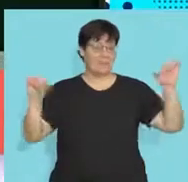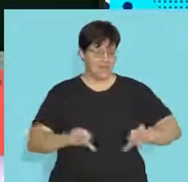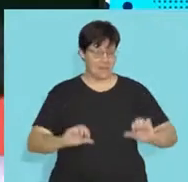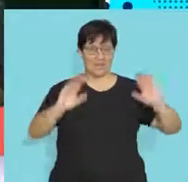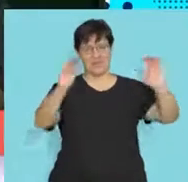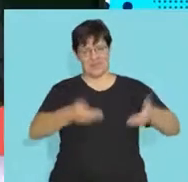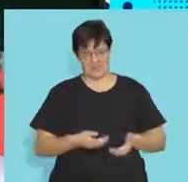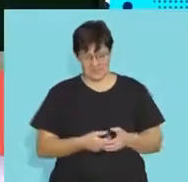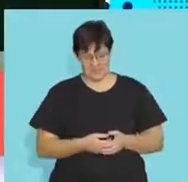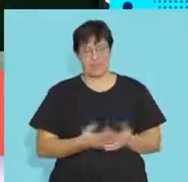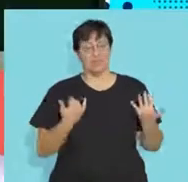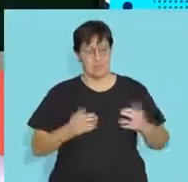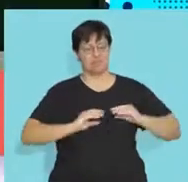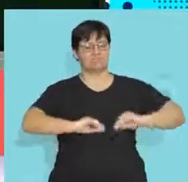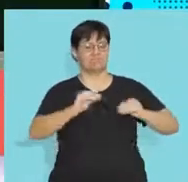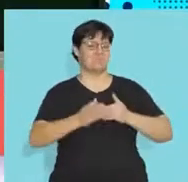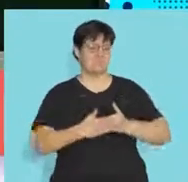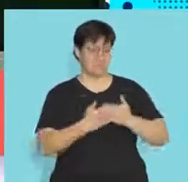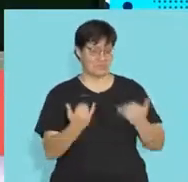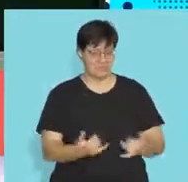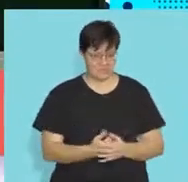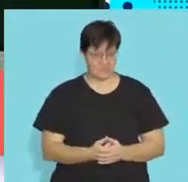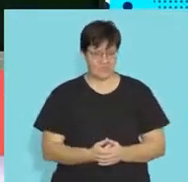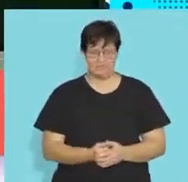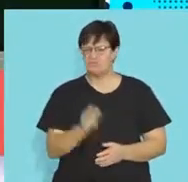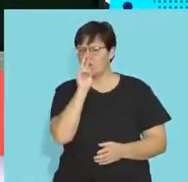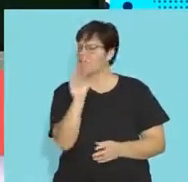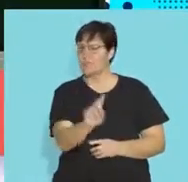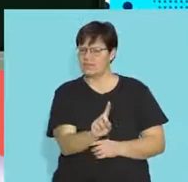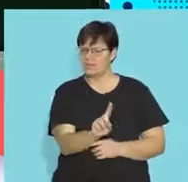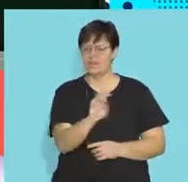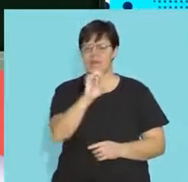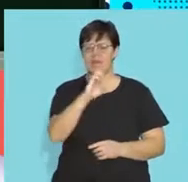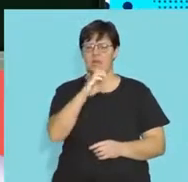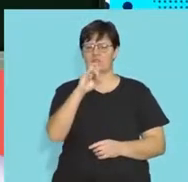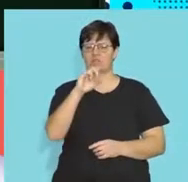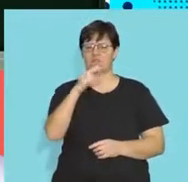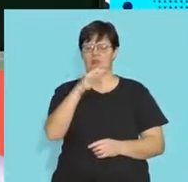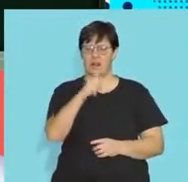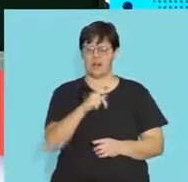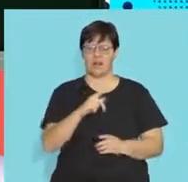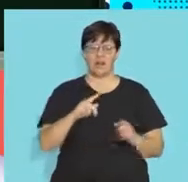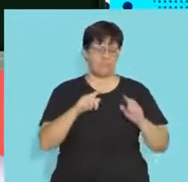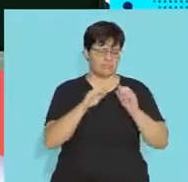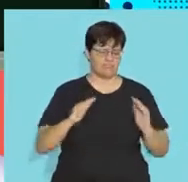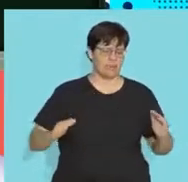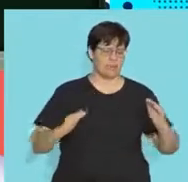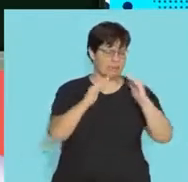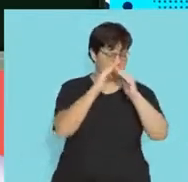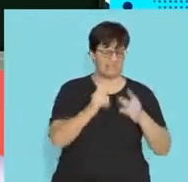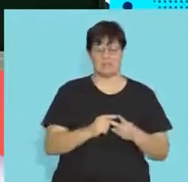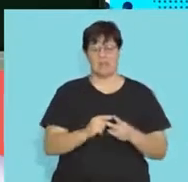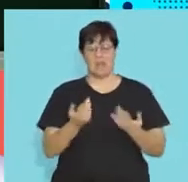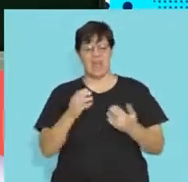Welcome back, life science learners, to the next segment of our lesson today. We've been looking at ecological pyramids, we've been looking at energy flow